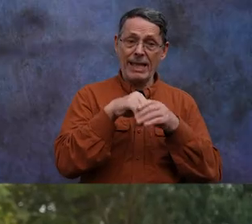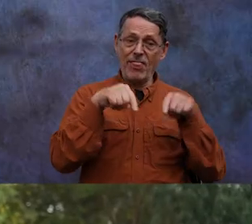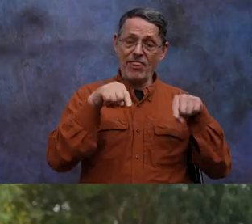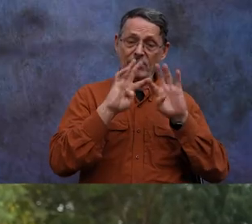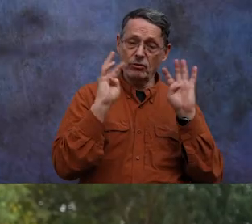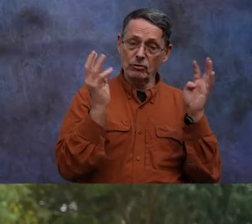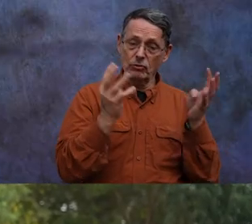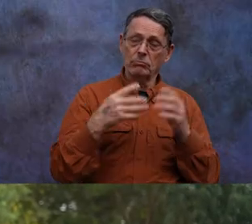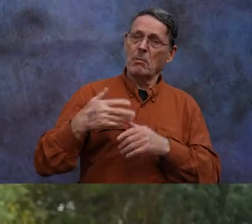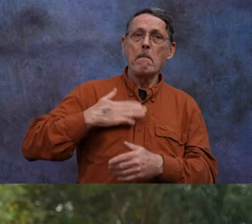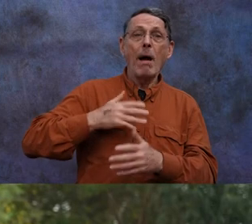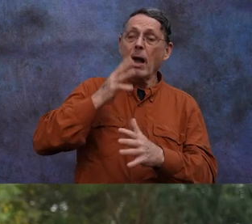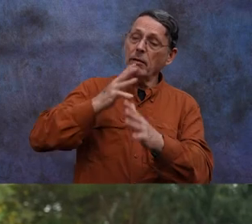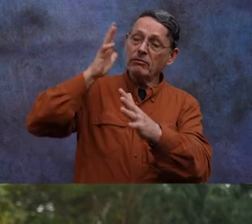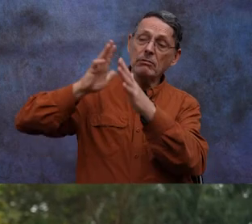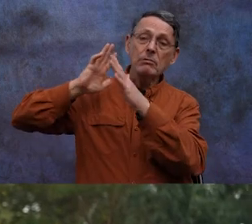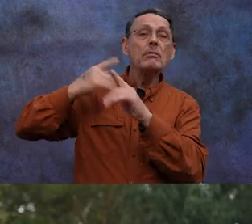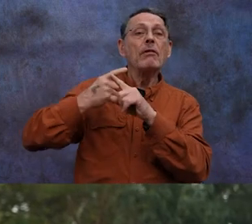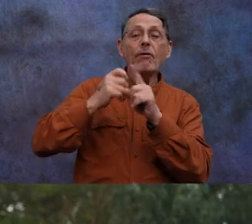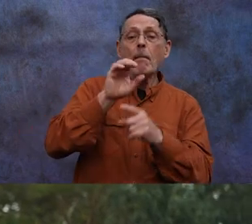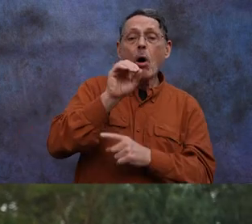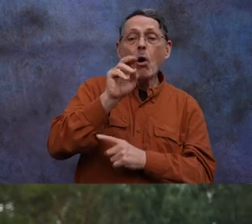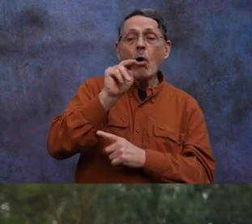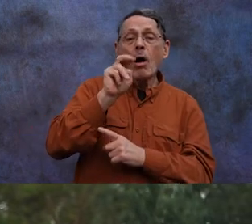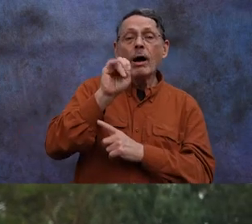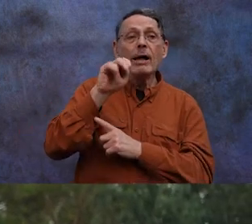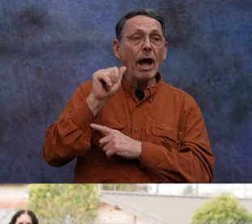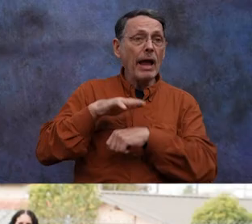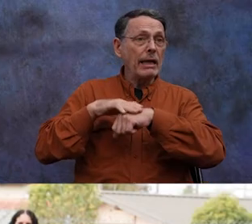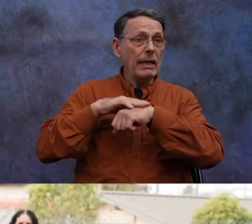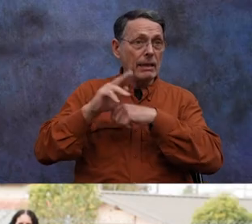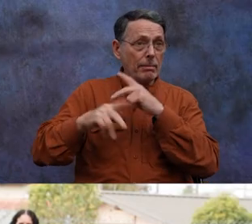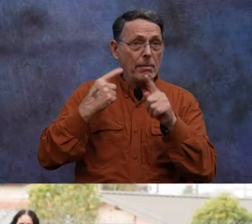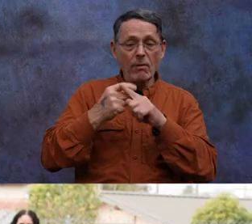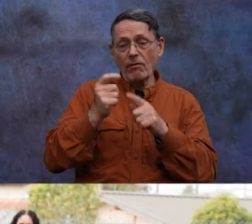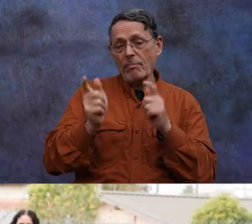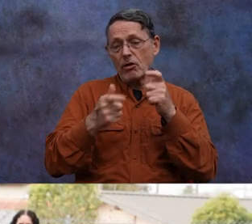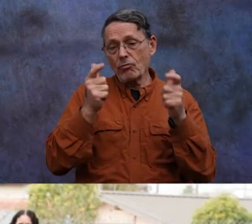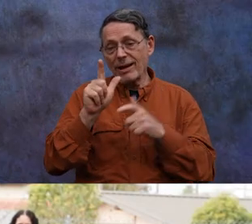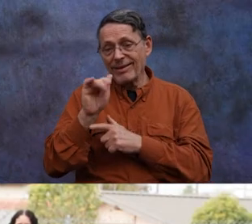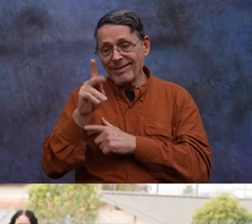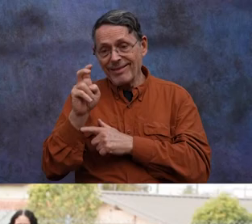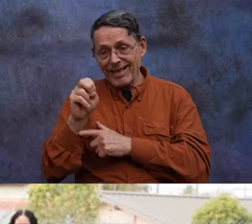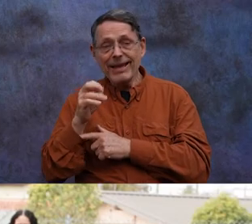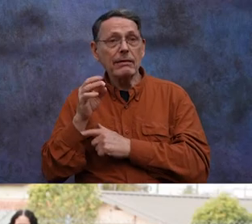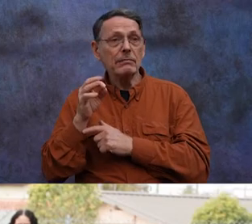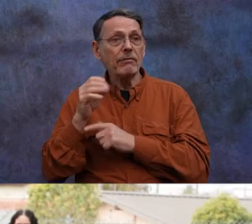I'm descended from the Oneida people up at the Great Lakes area. I'm descended from the Cherokee people of the